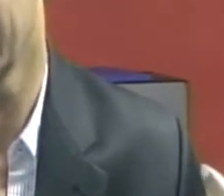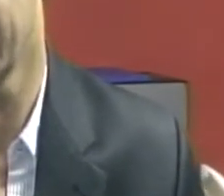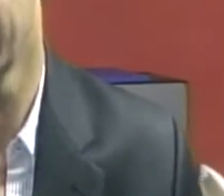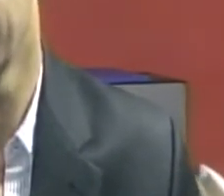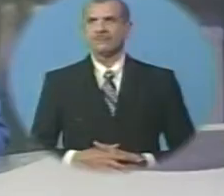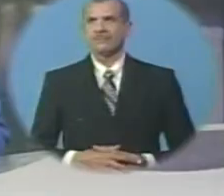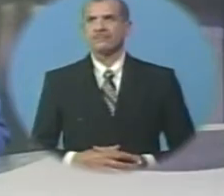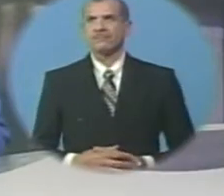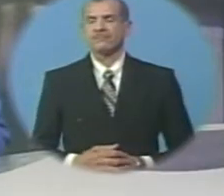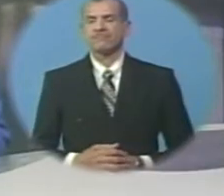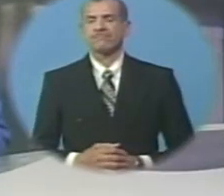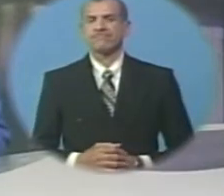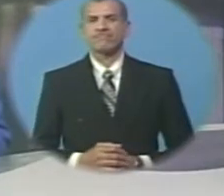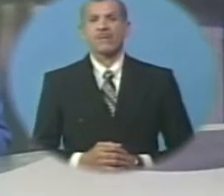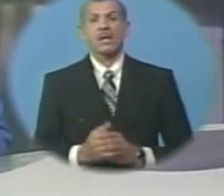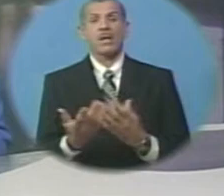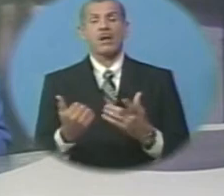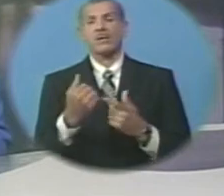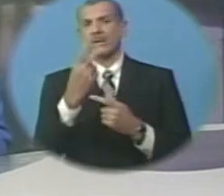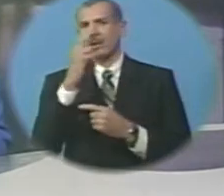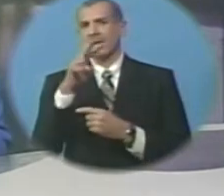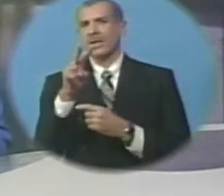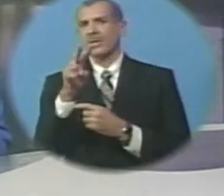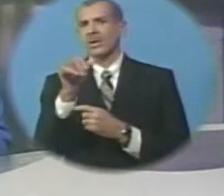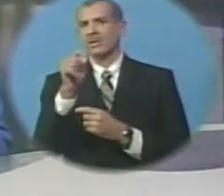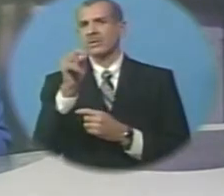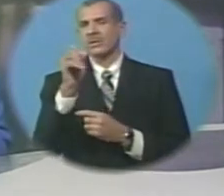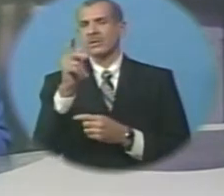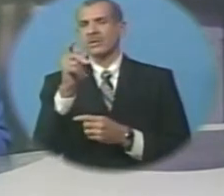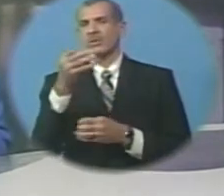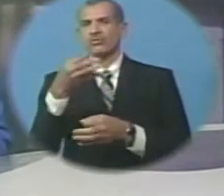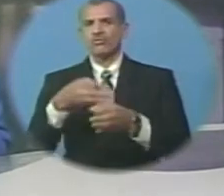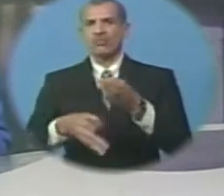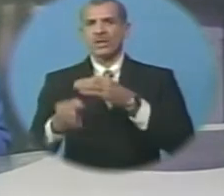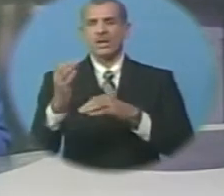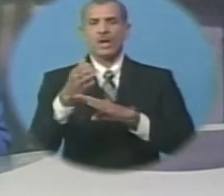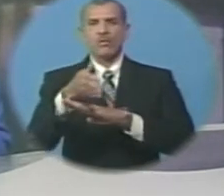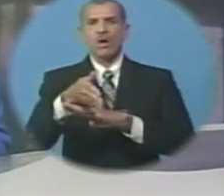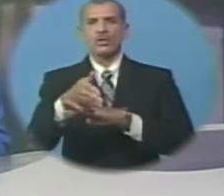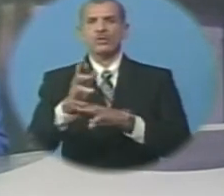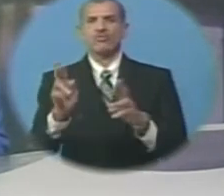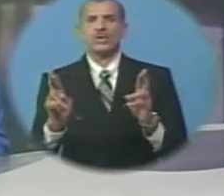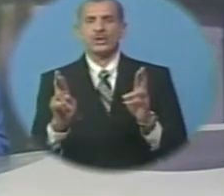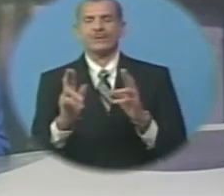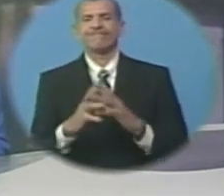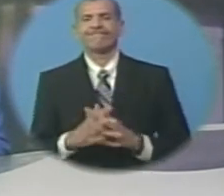island. Time now to take a look at how stocks traded on selected exchanges across our region.